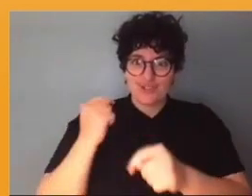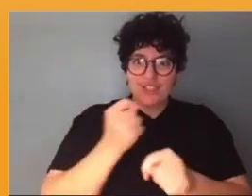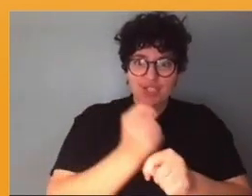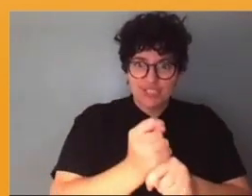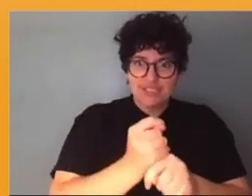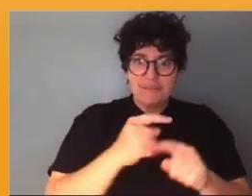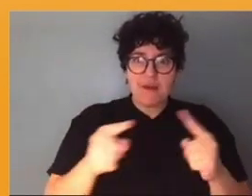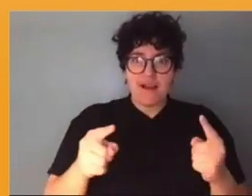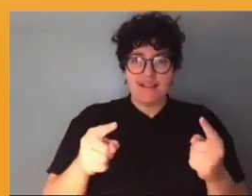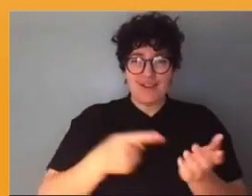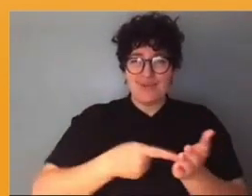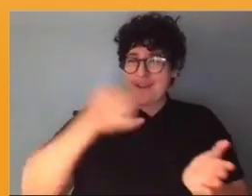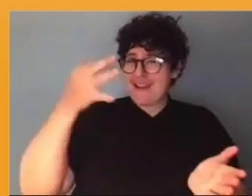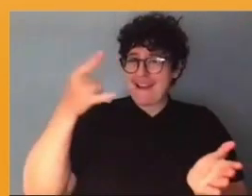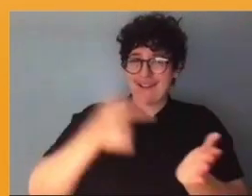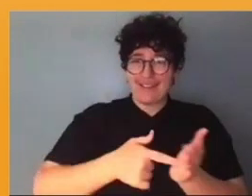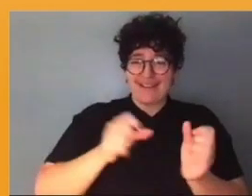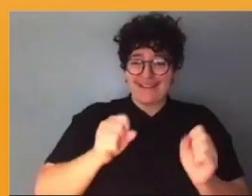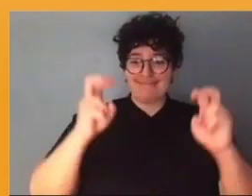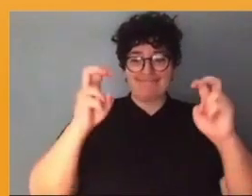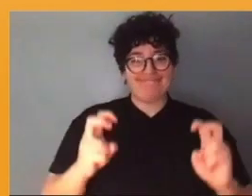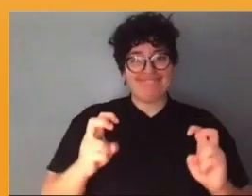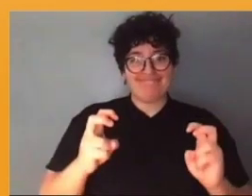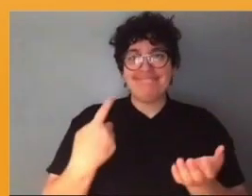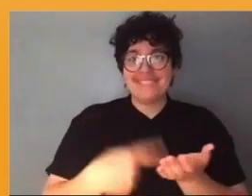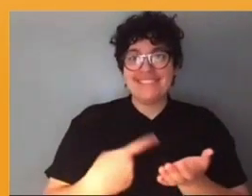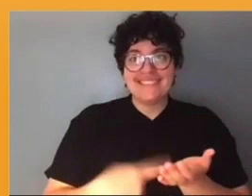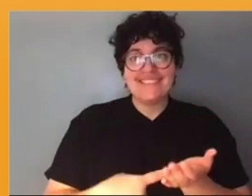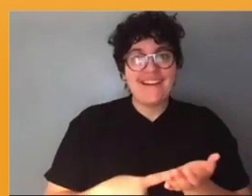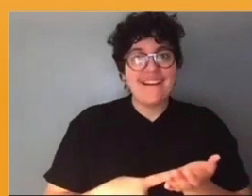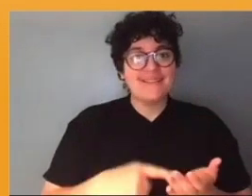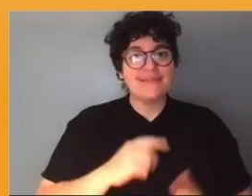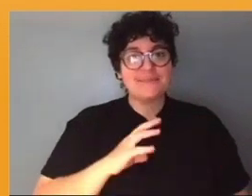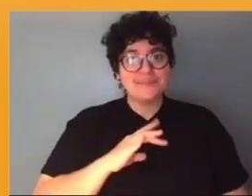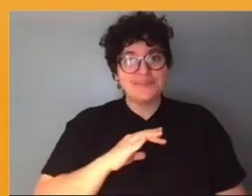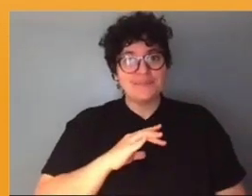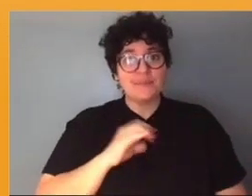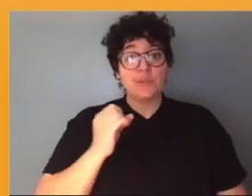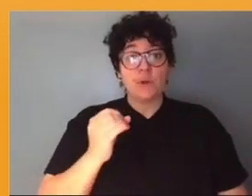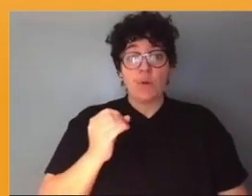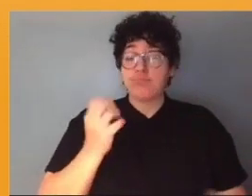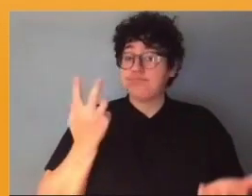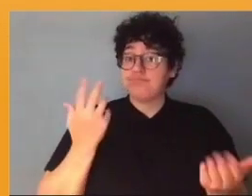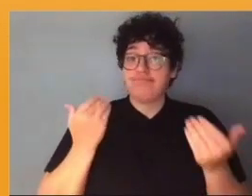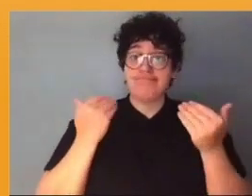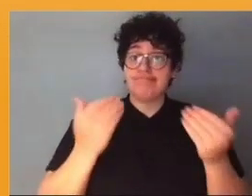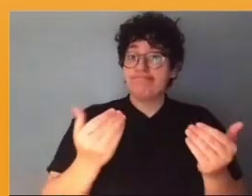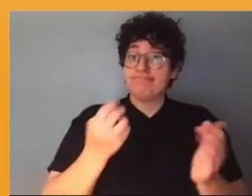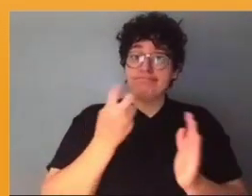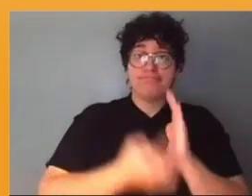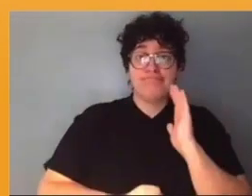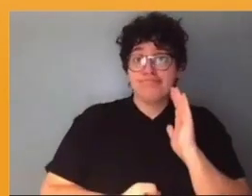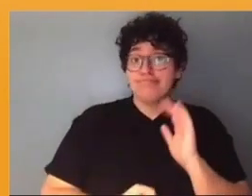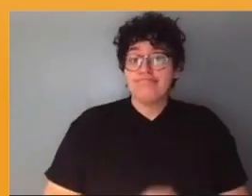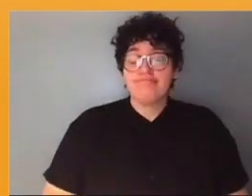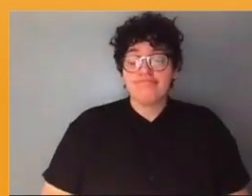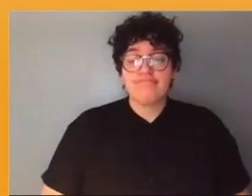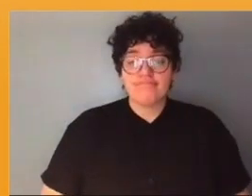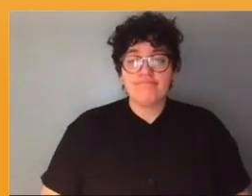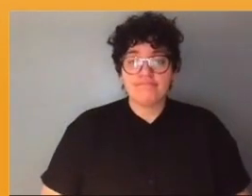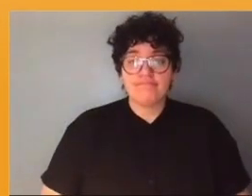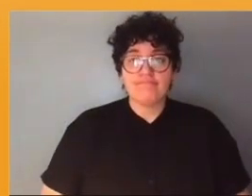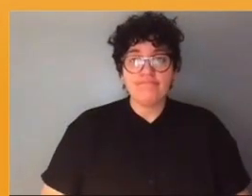So I guess just jumping right in and thinking about dance